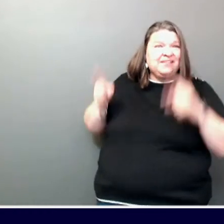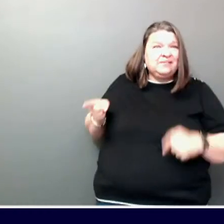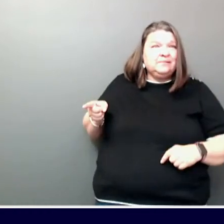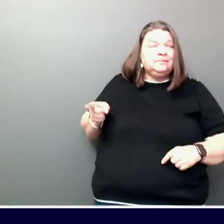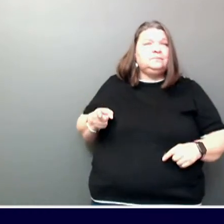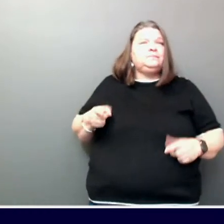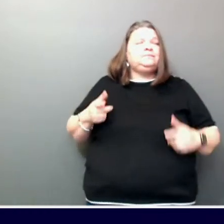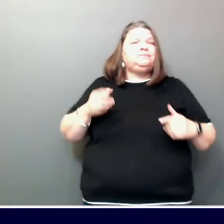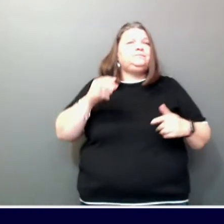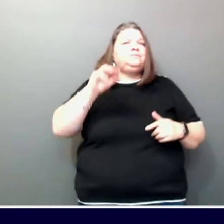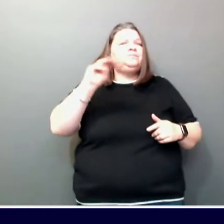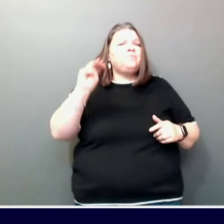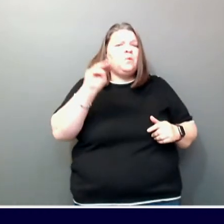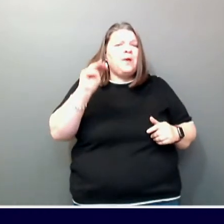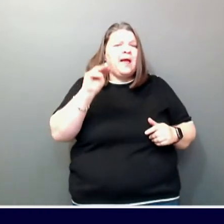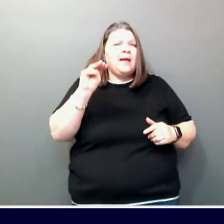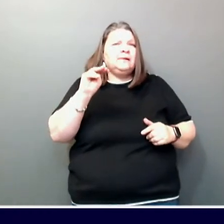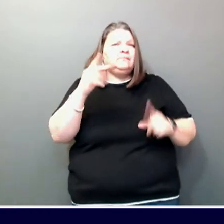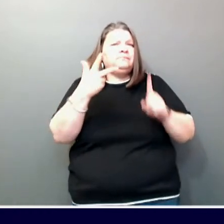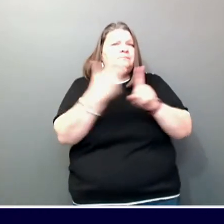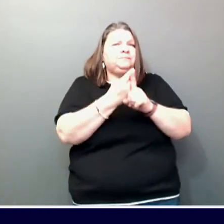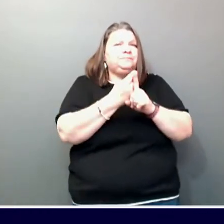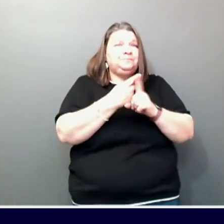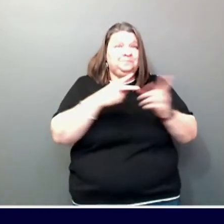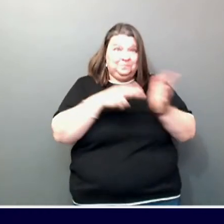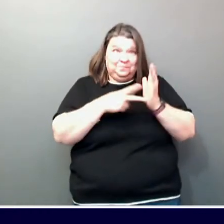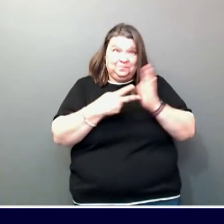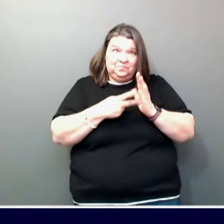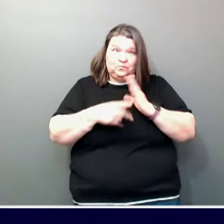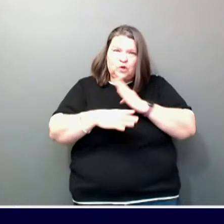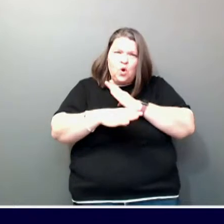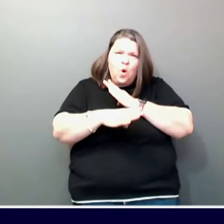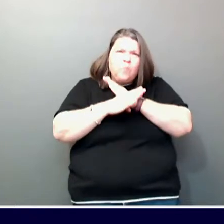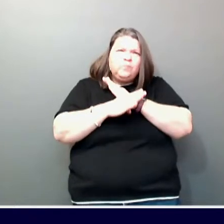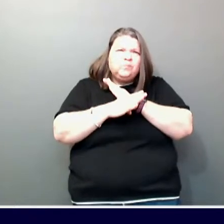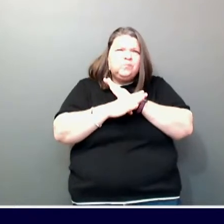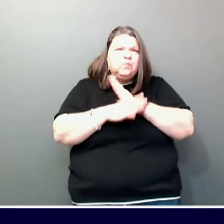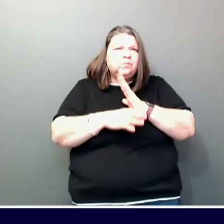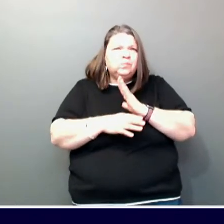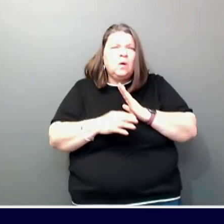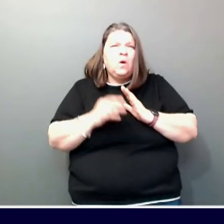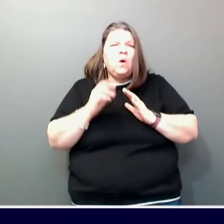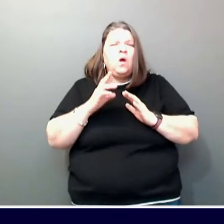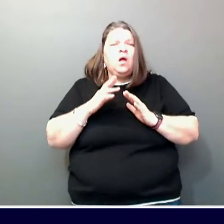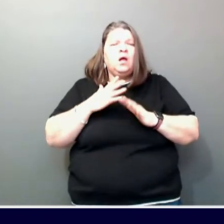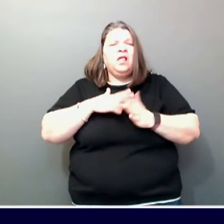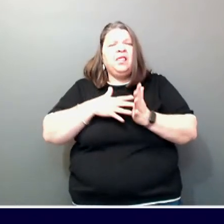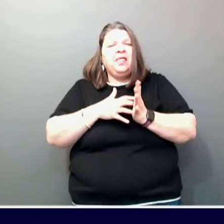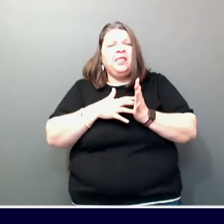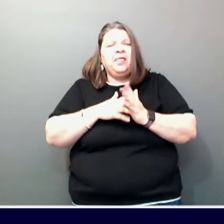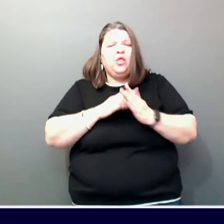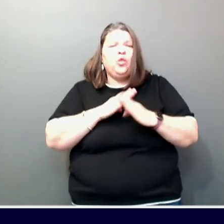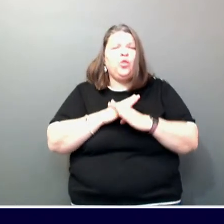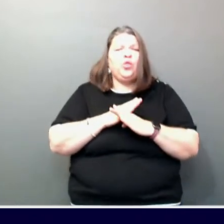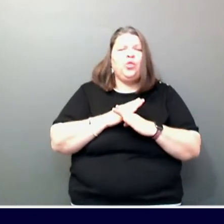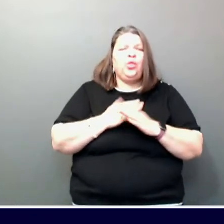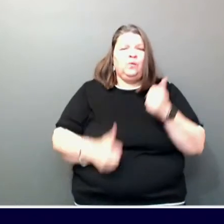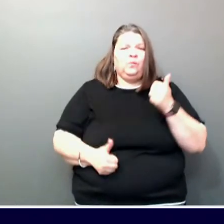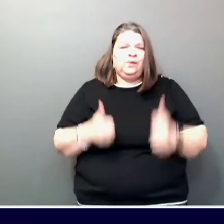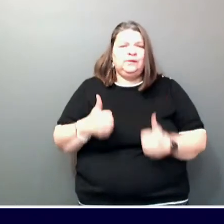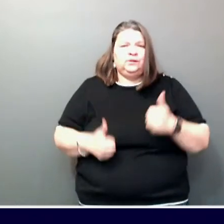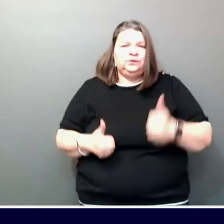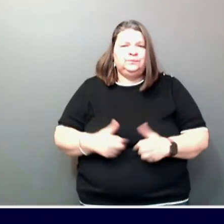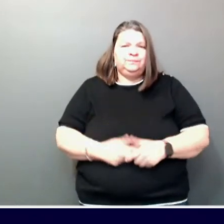Yep. So here's the other element of that question, though, Emily. There are some data to suggest that